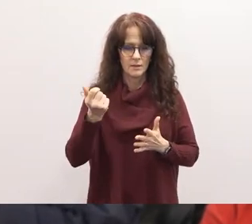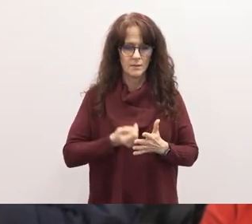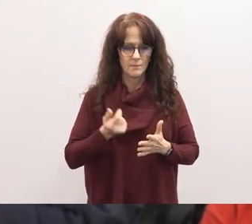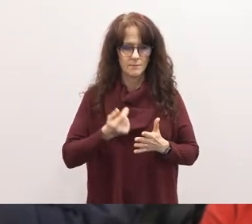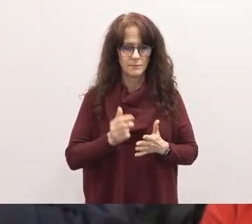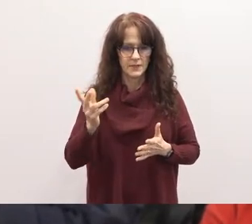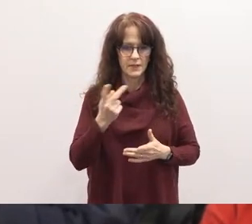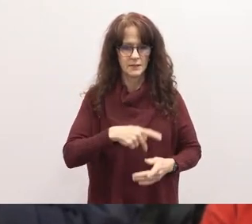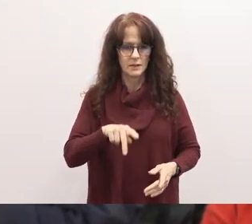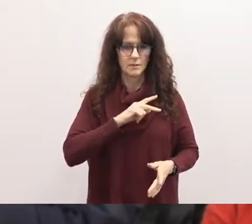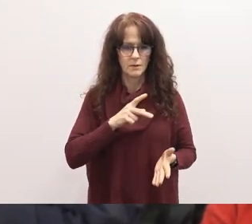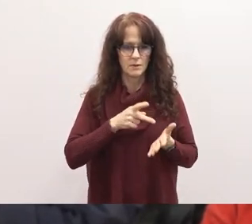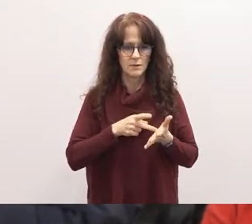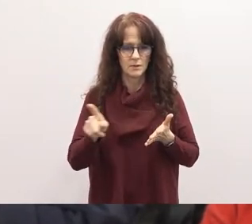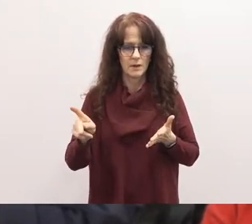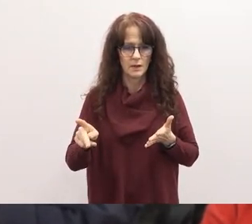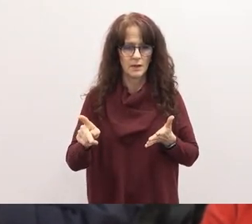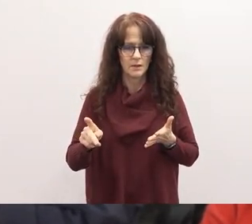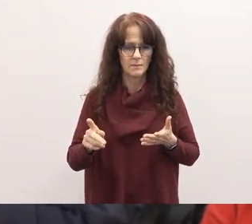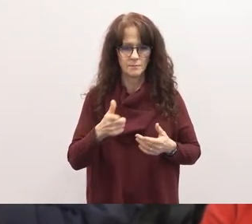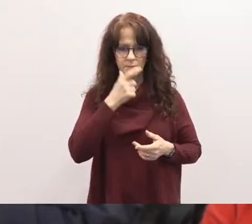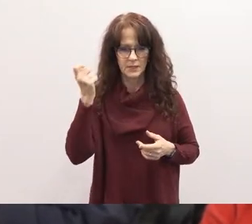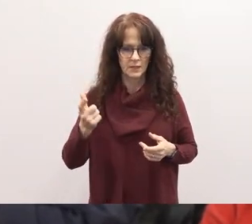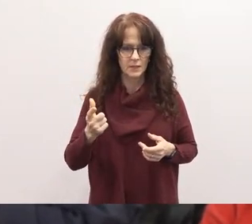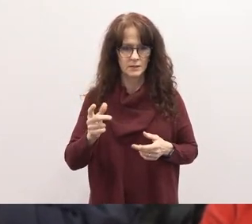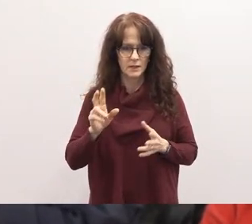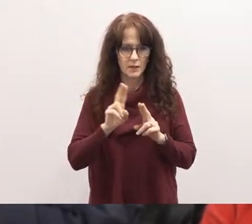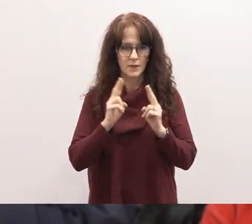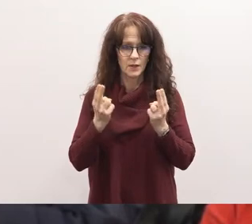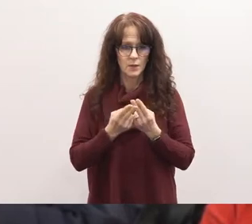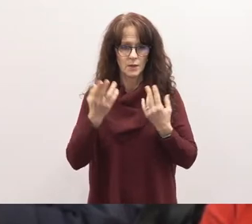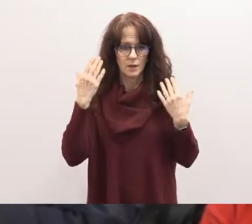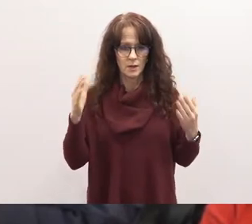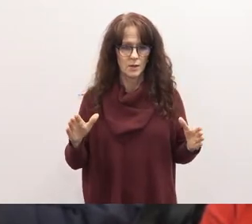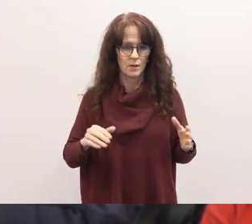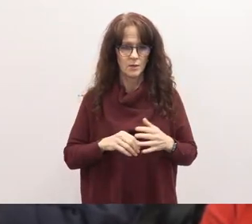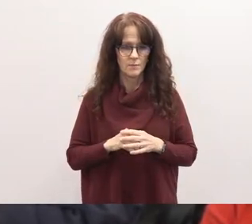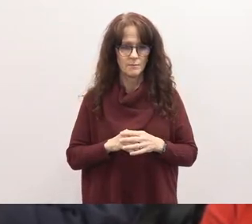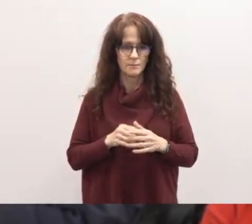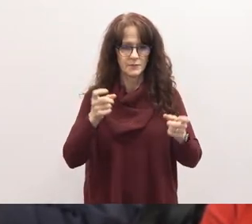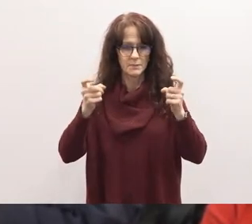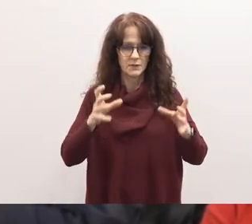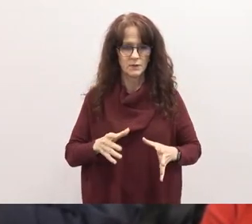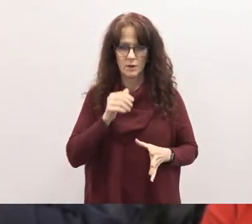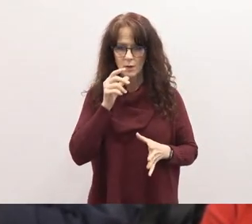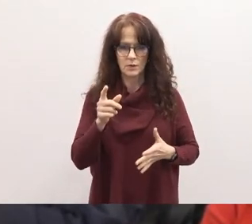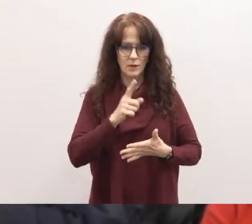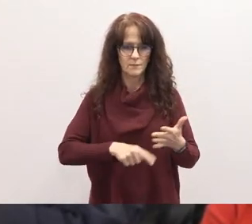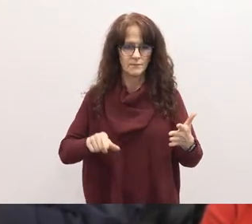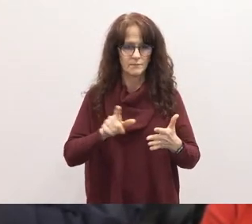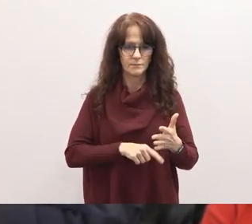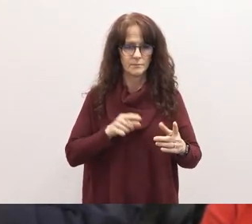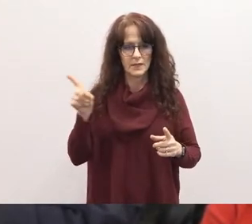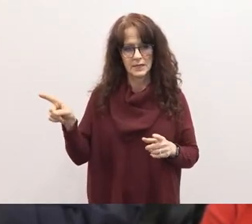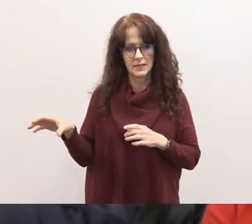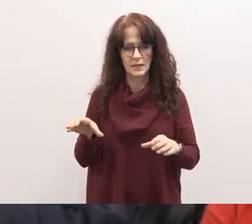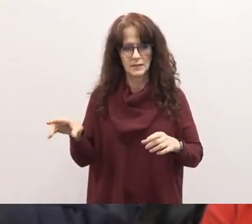his personal pay. Is it because he's in the union? I don't know. But the administrators don't get docked and he does.